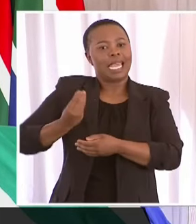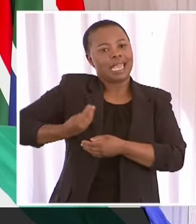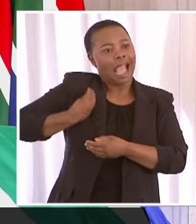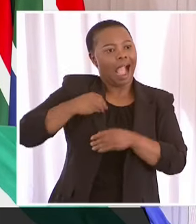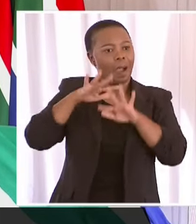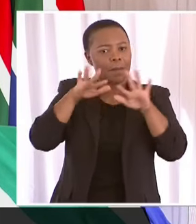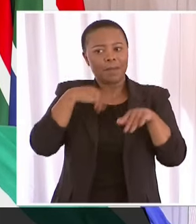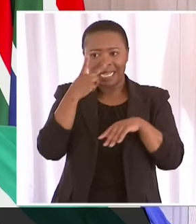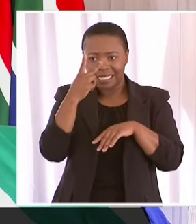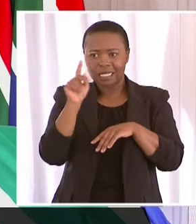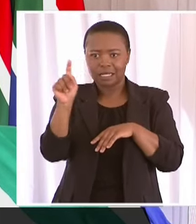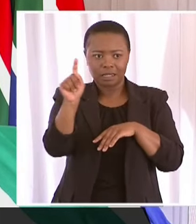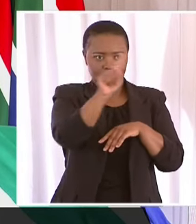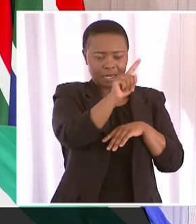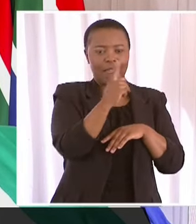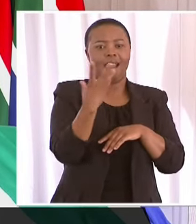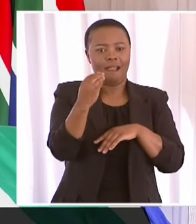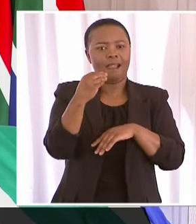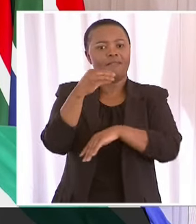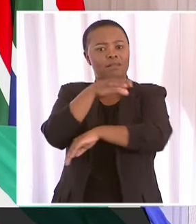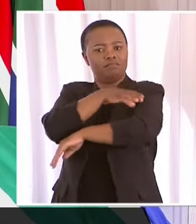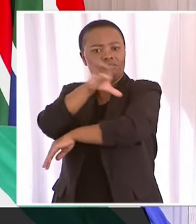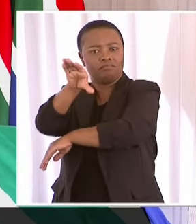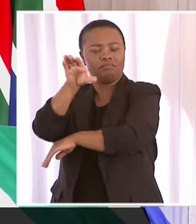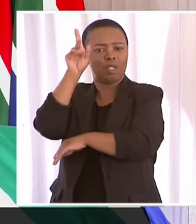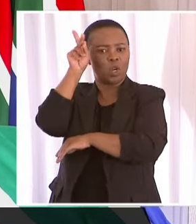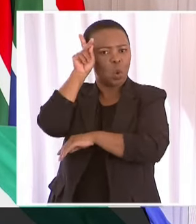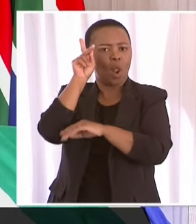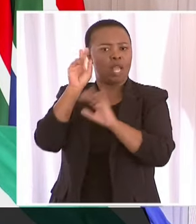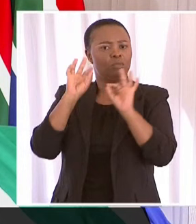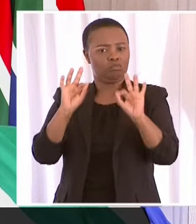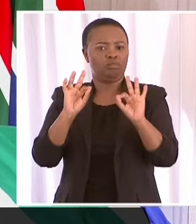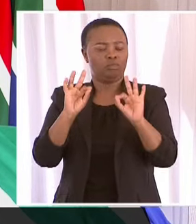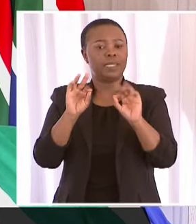here. And made friends to many,